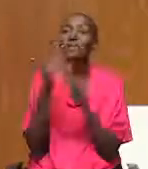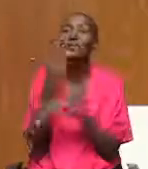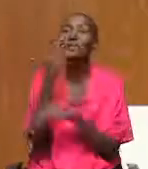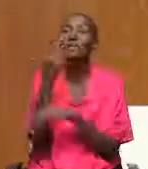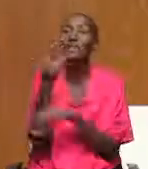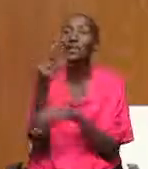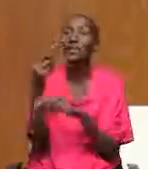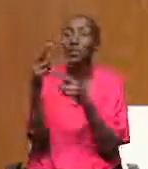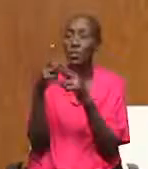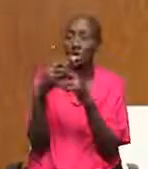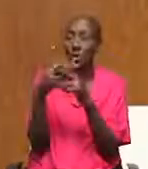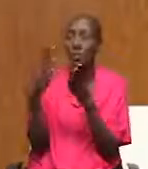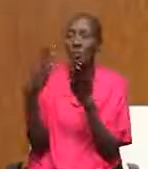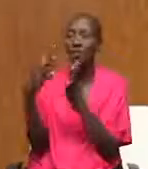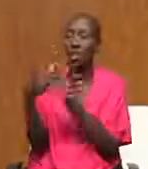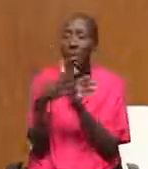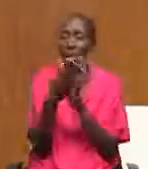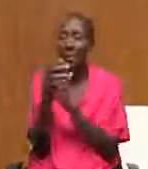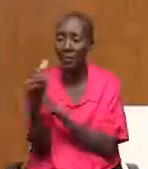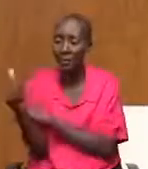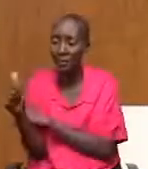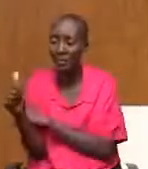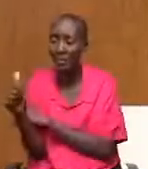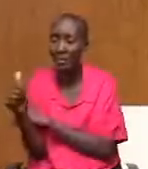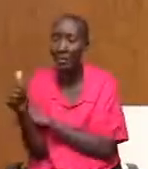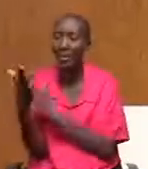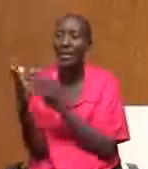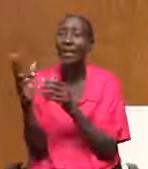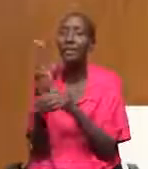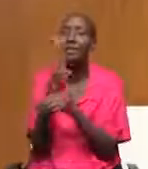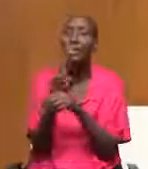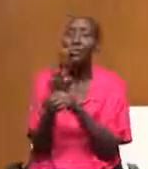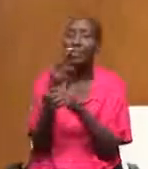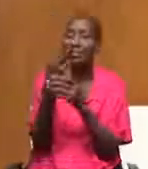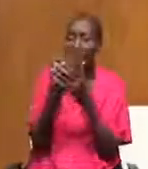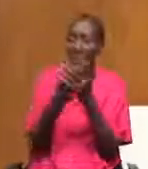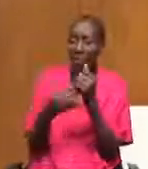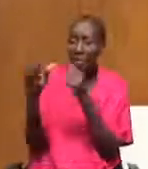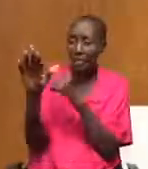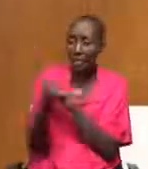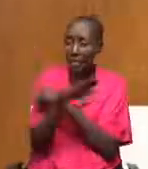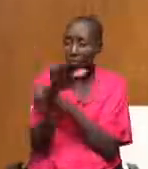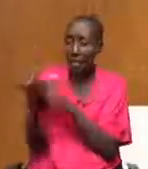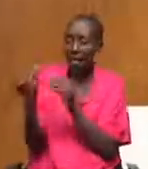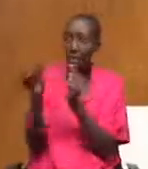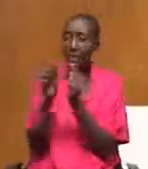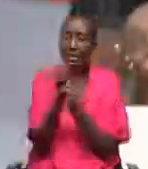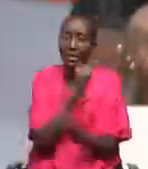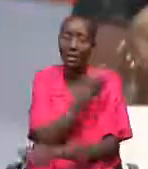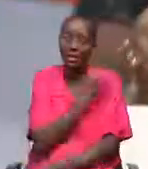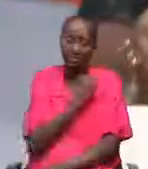due course other measures that we shall be taking both as members of the National Assembly and Senate and as an institution of parliament.